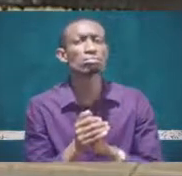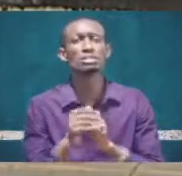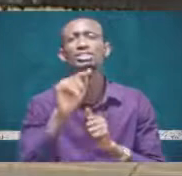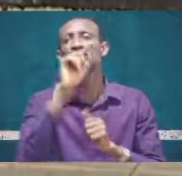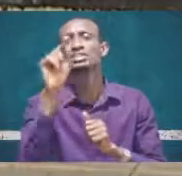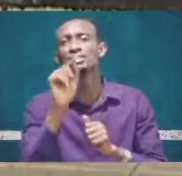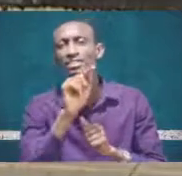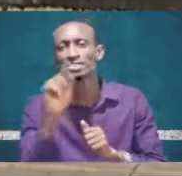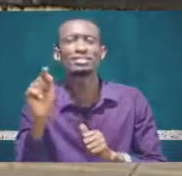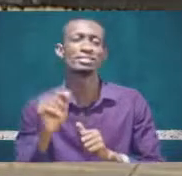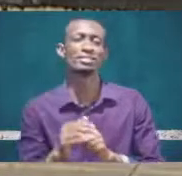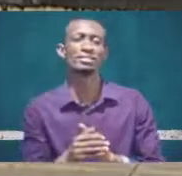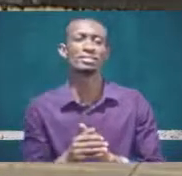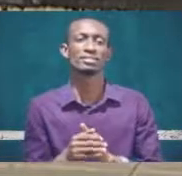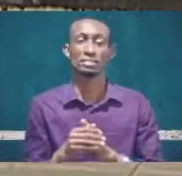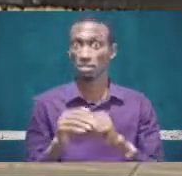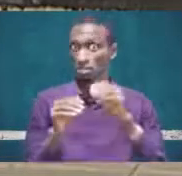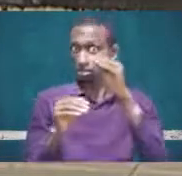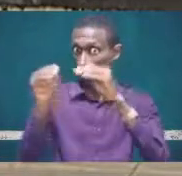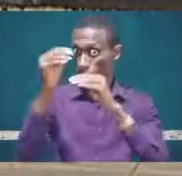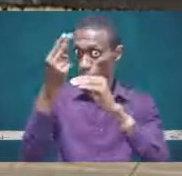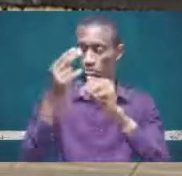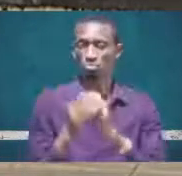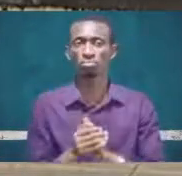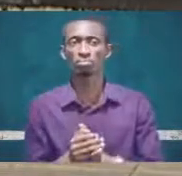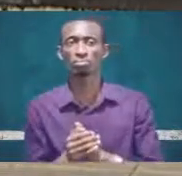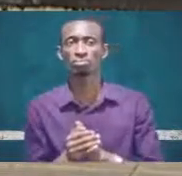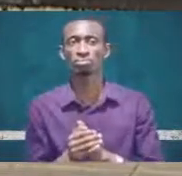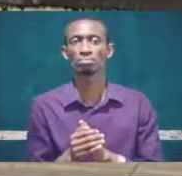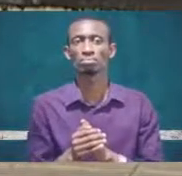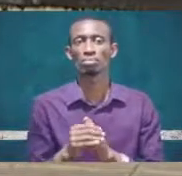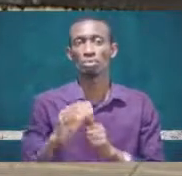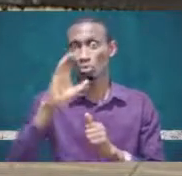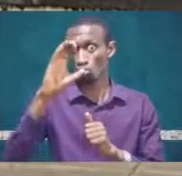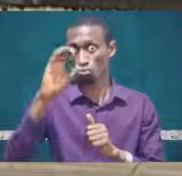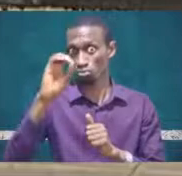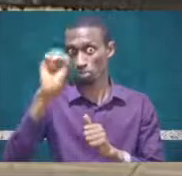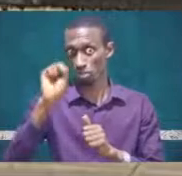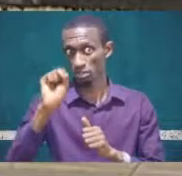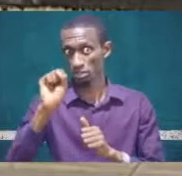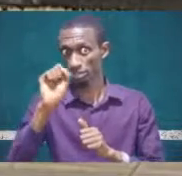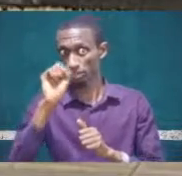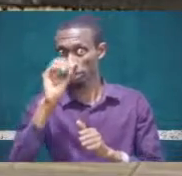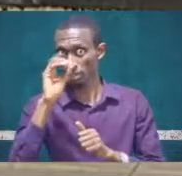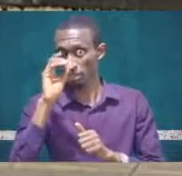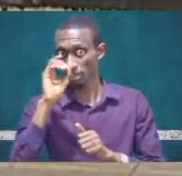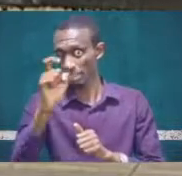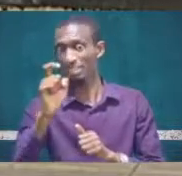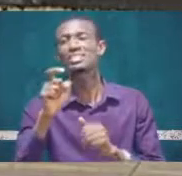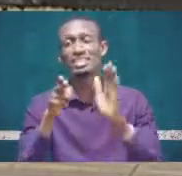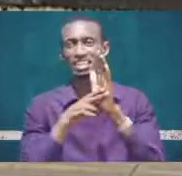z, squared. Cosine x dx is dz. And I